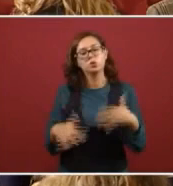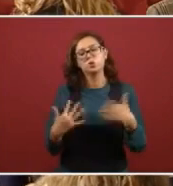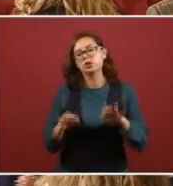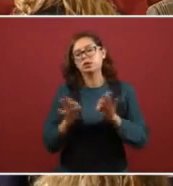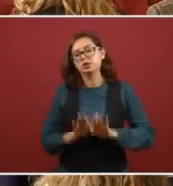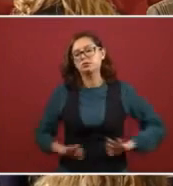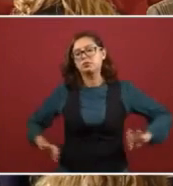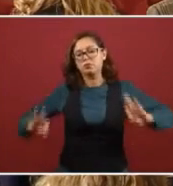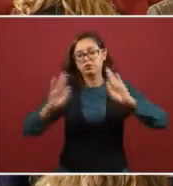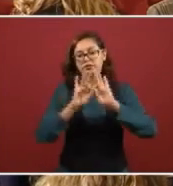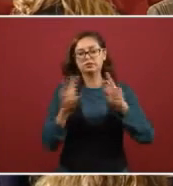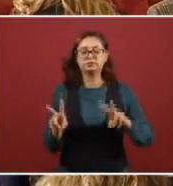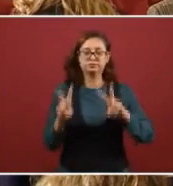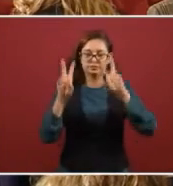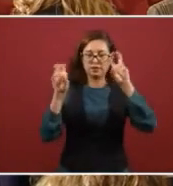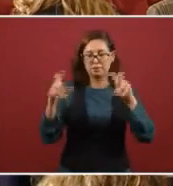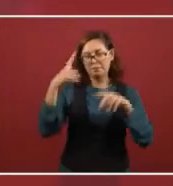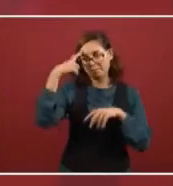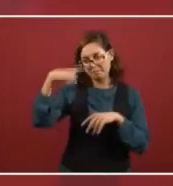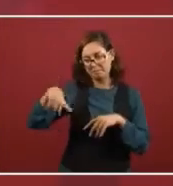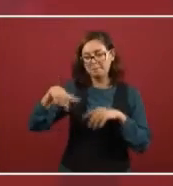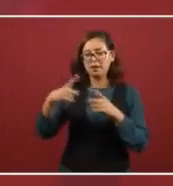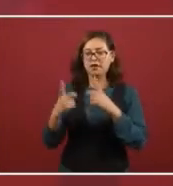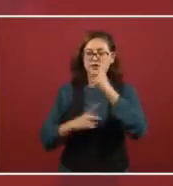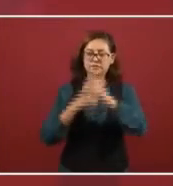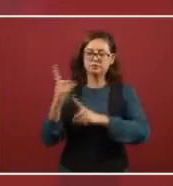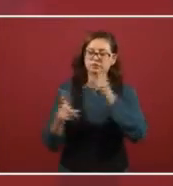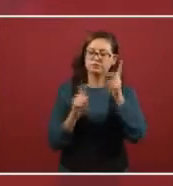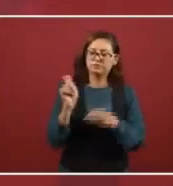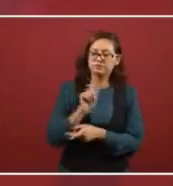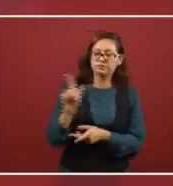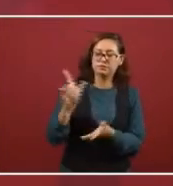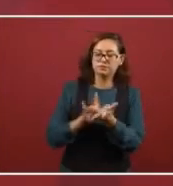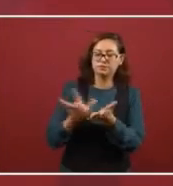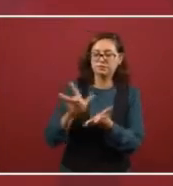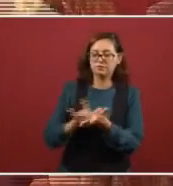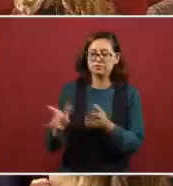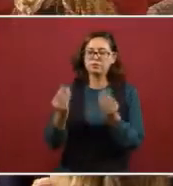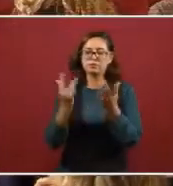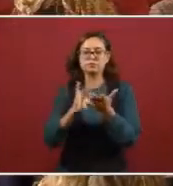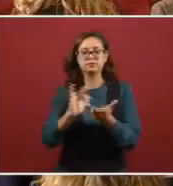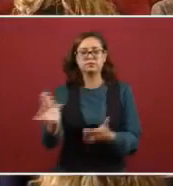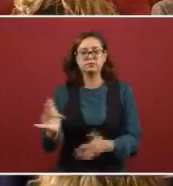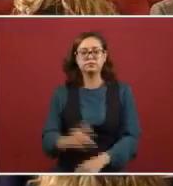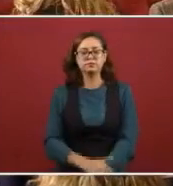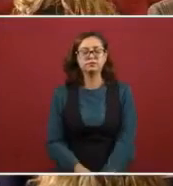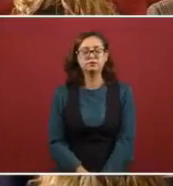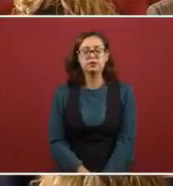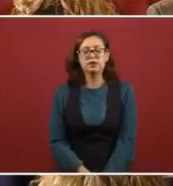It's an auction of very high transcendence. Thank you.